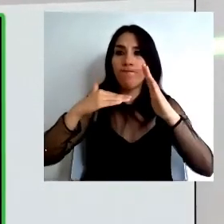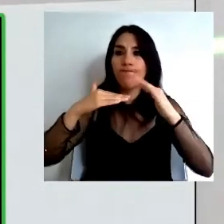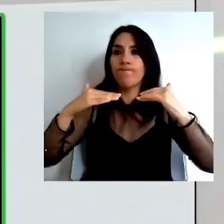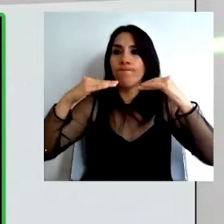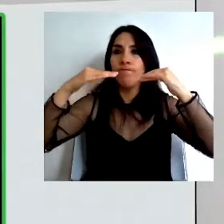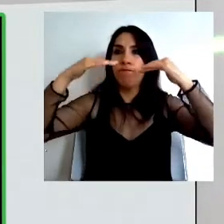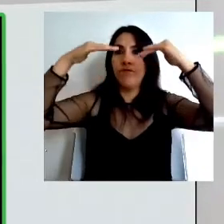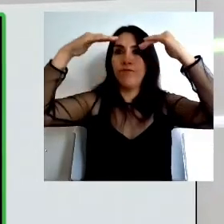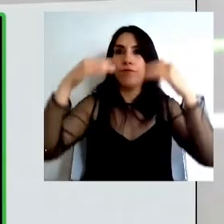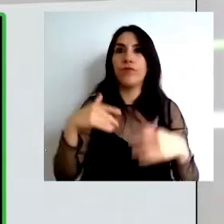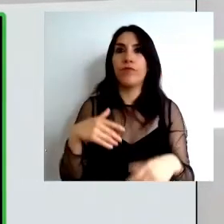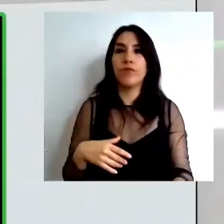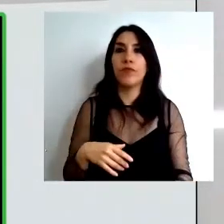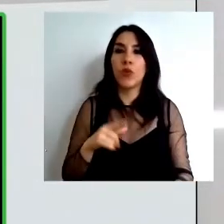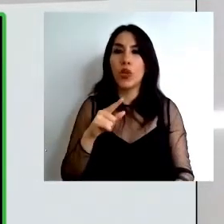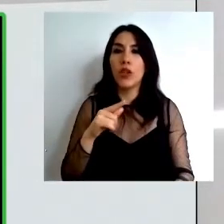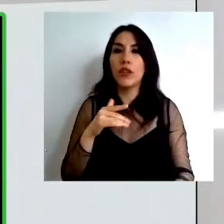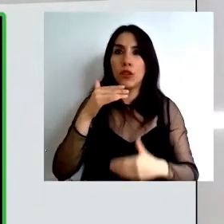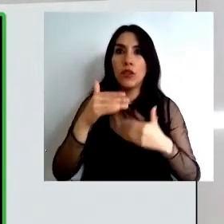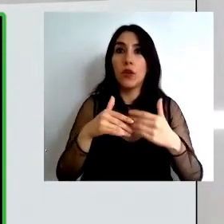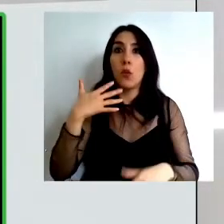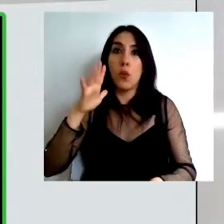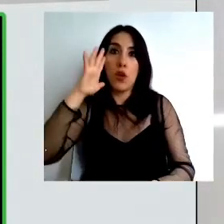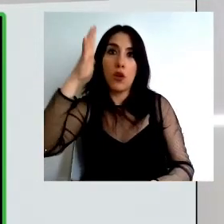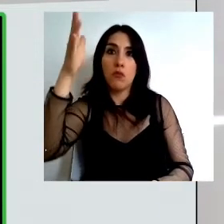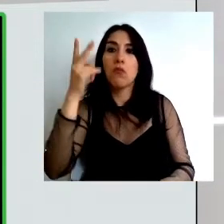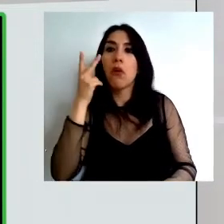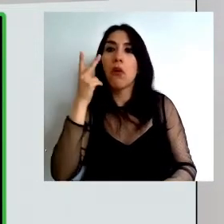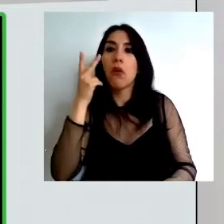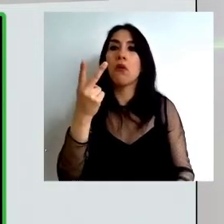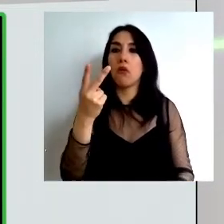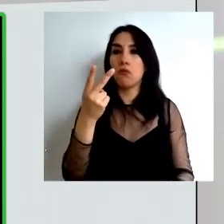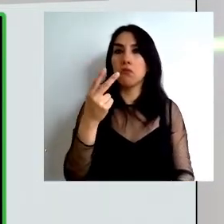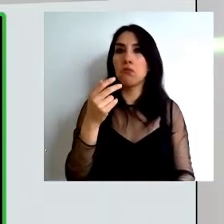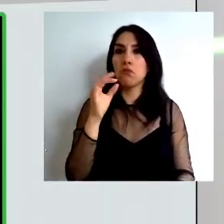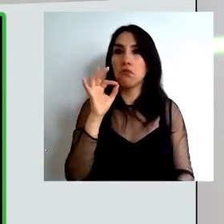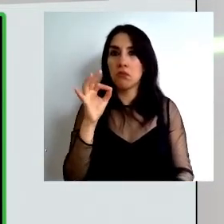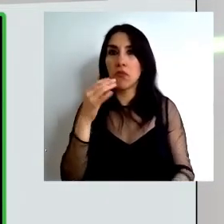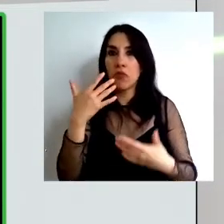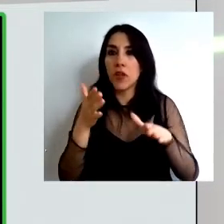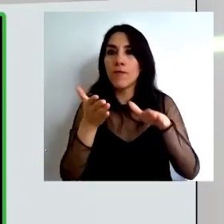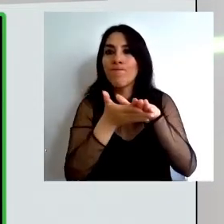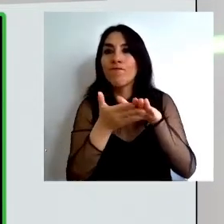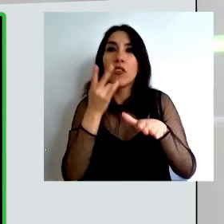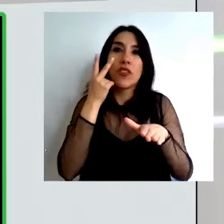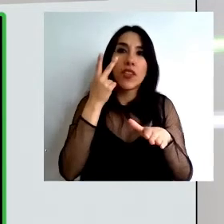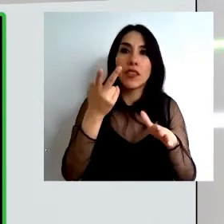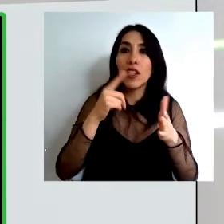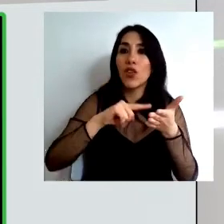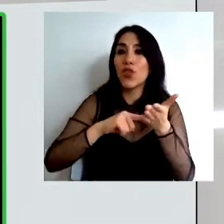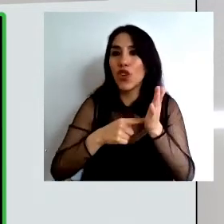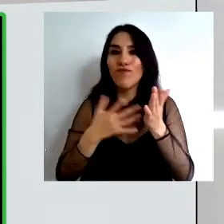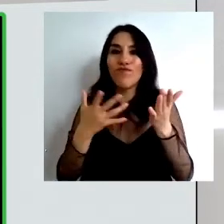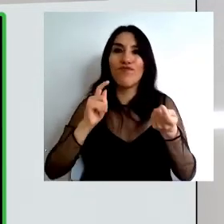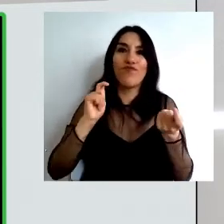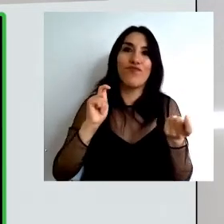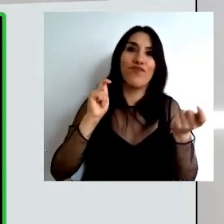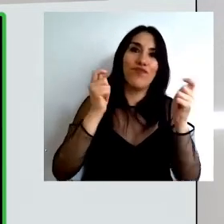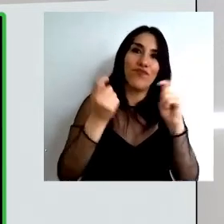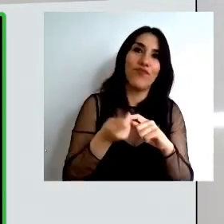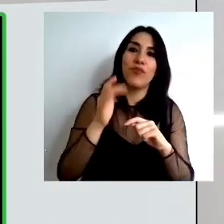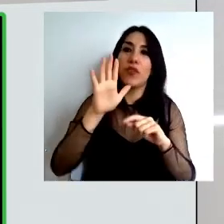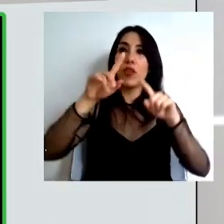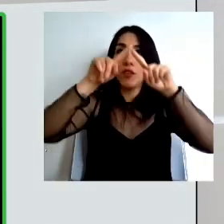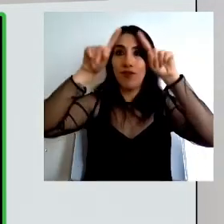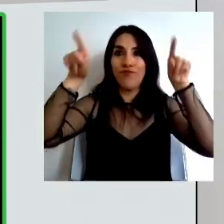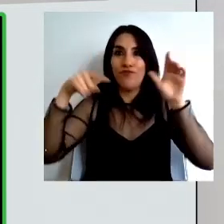your methodology, adapting your systems, your process, recruiting partners, searching for